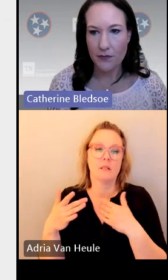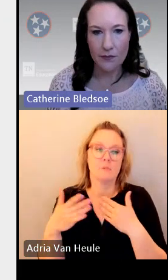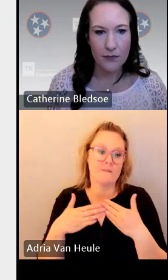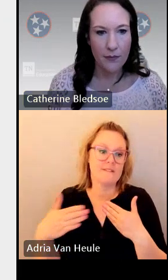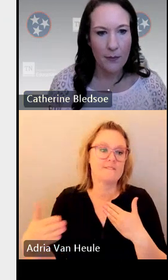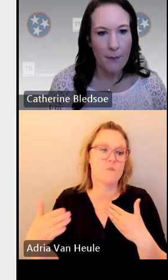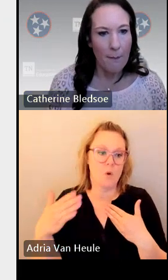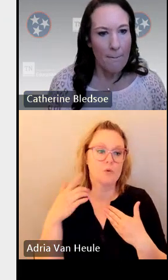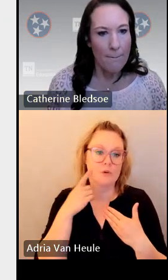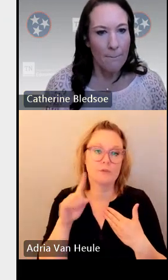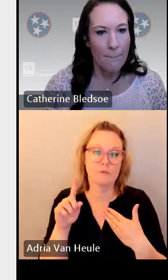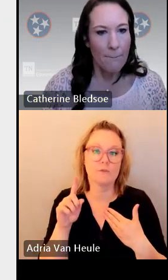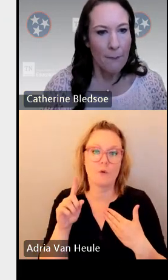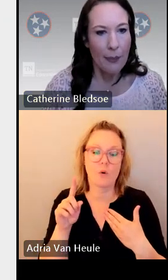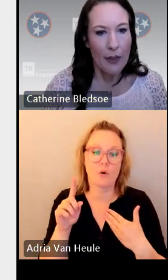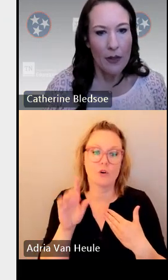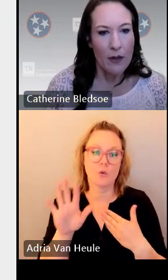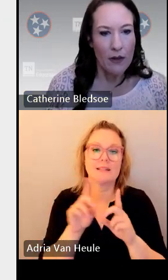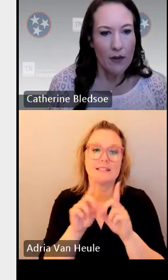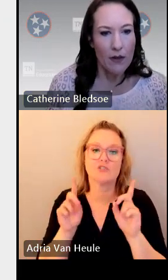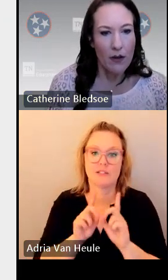district.